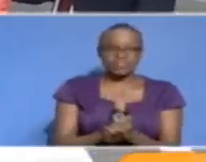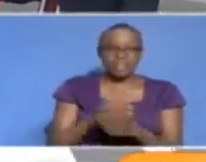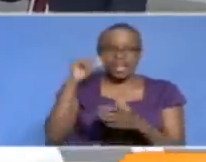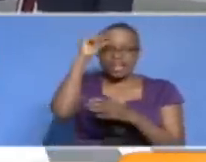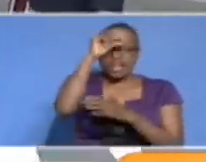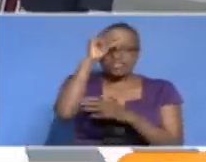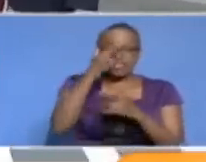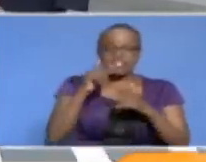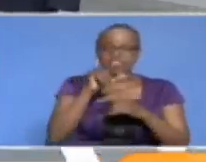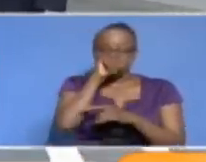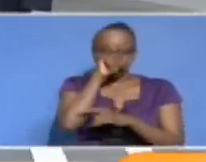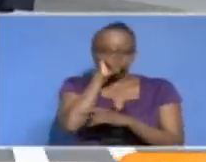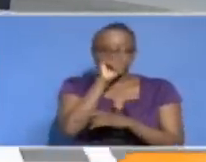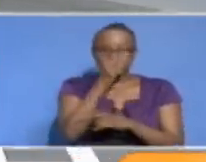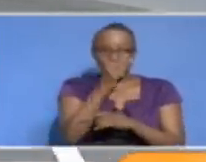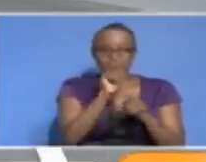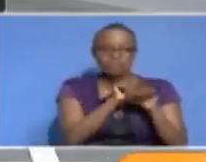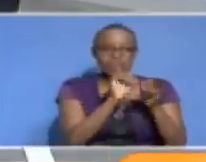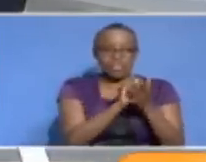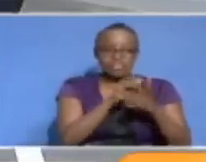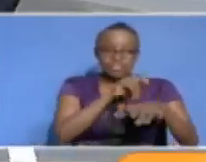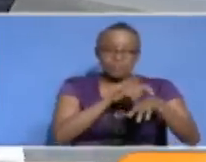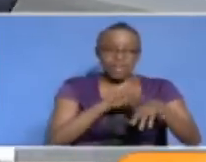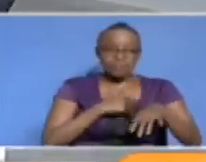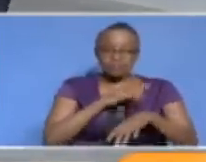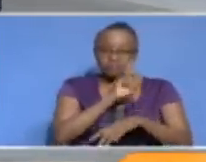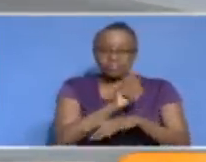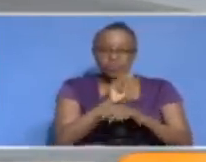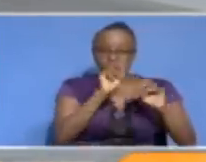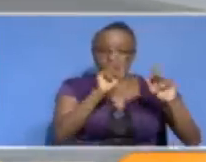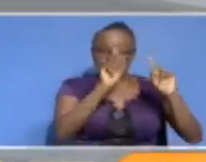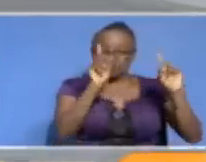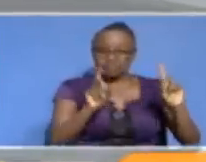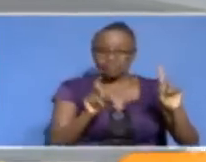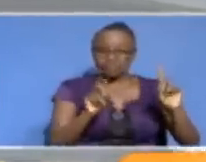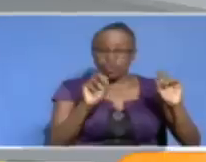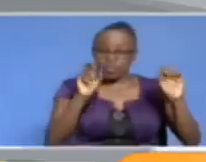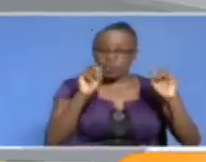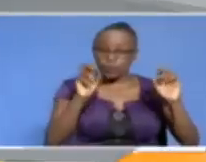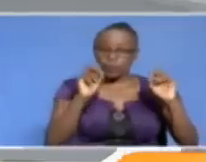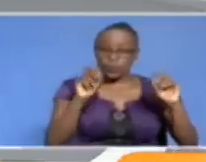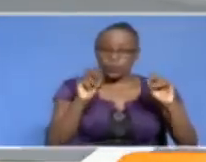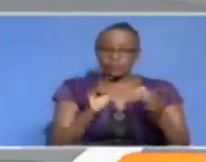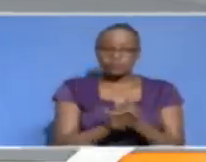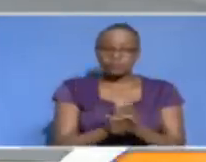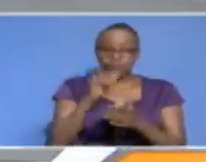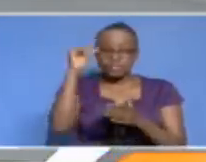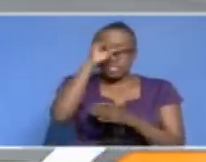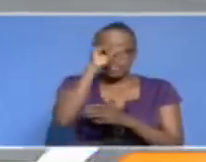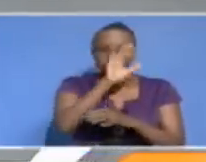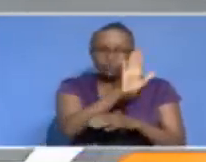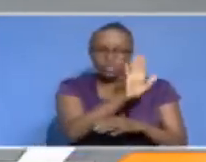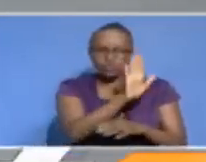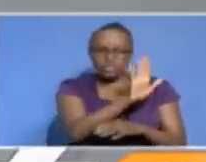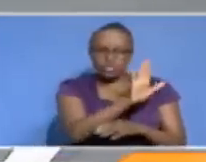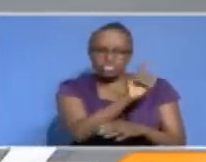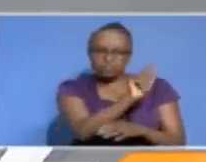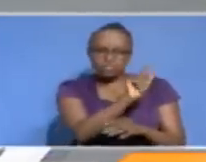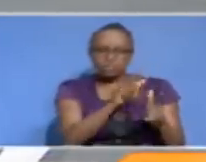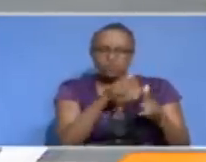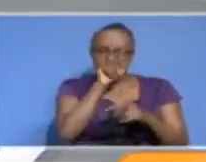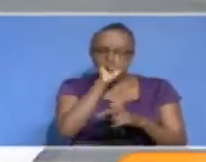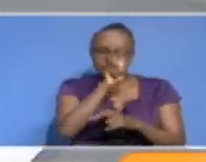Governor, let's look at some tweets. Monica, do we have time? Are we okay? All right. Here we go. Governor, subiri kidogo, subiri. Tunangalia